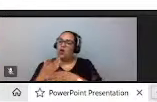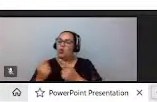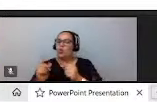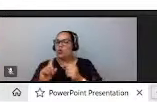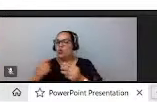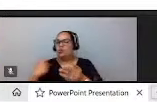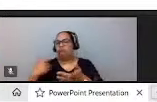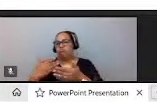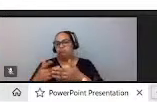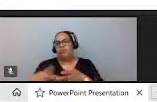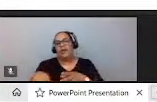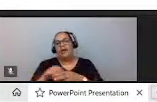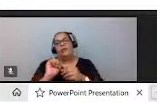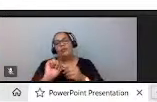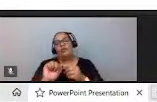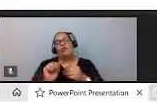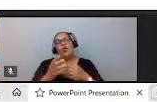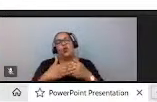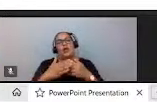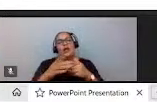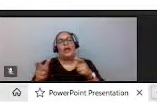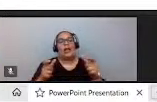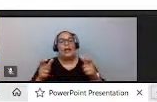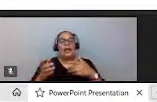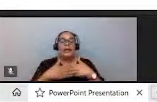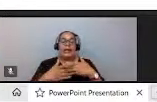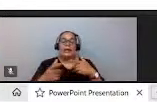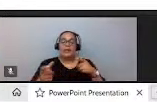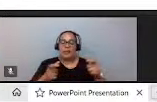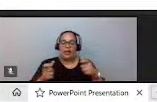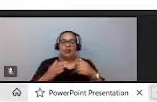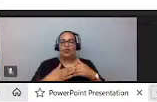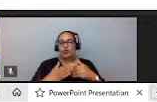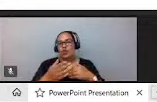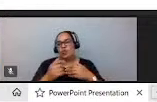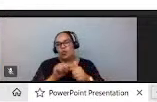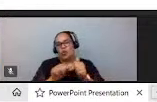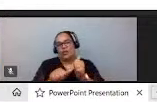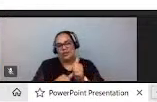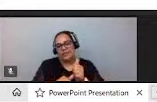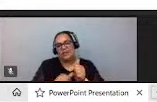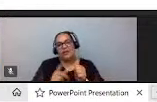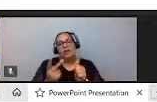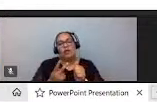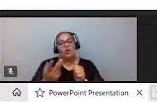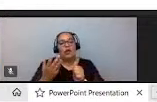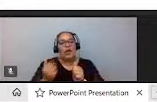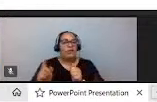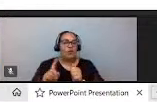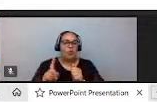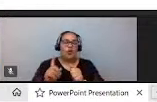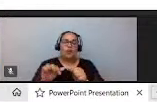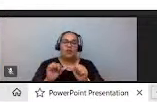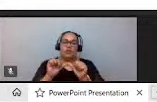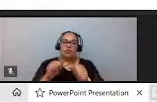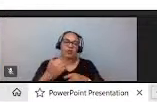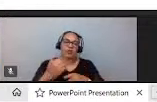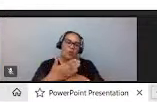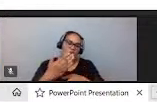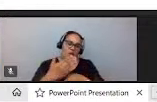undertaken in regard to their gate management um to further assist um there's also the continuous